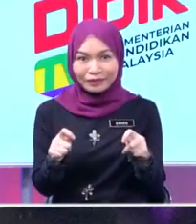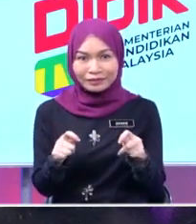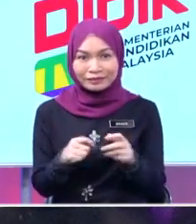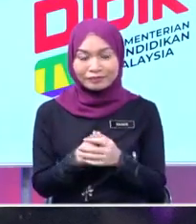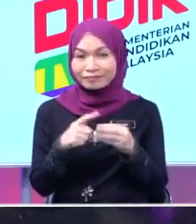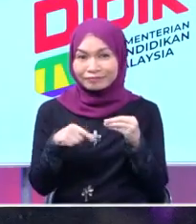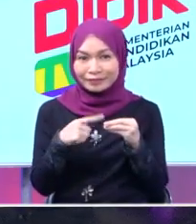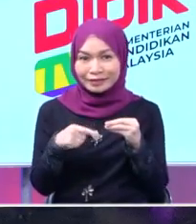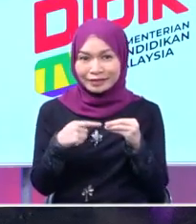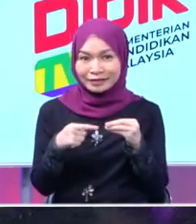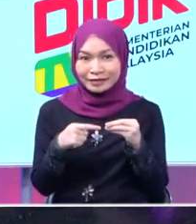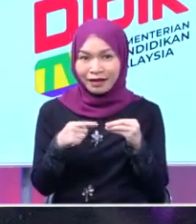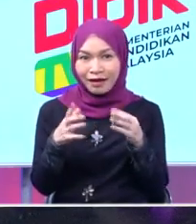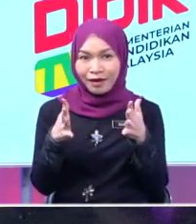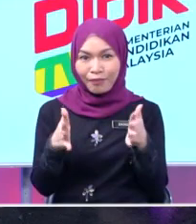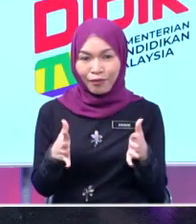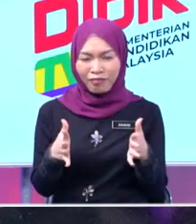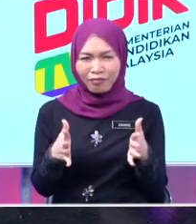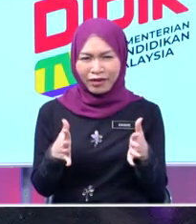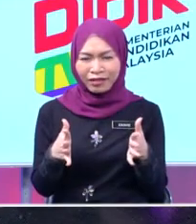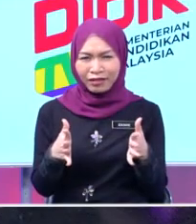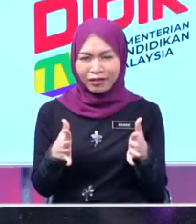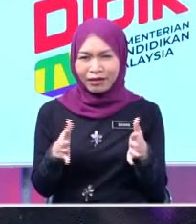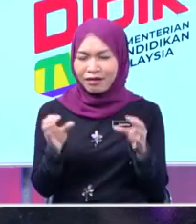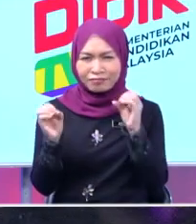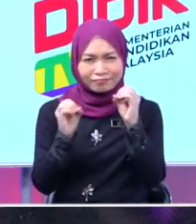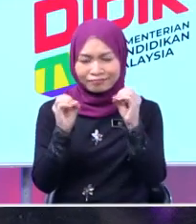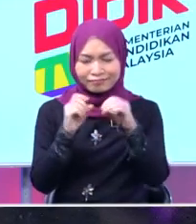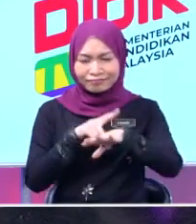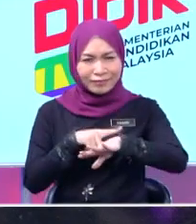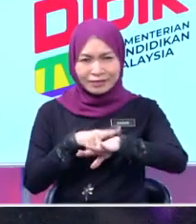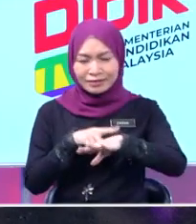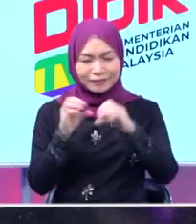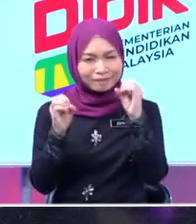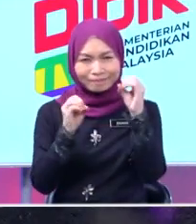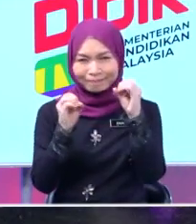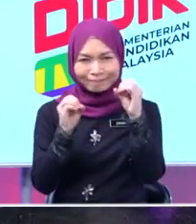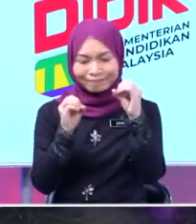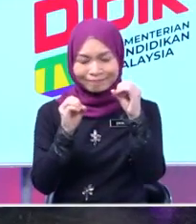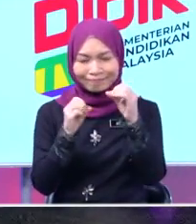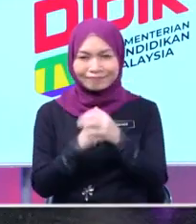About people not having the time or energy. So what are some examples of this? Some people. So